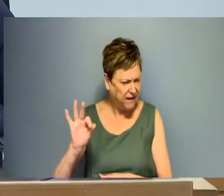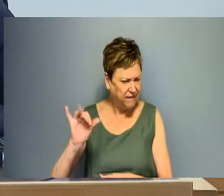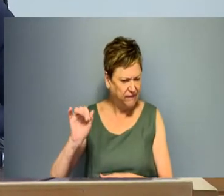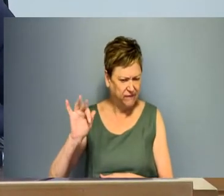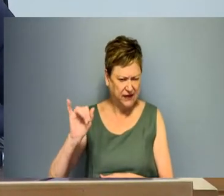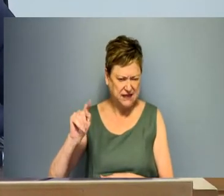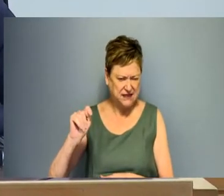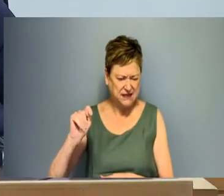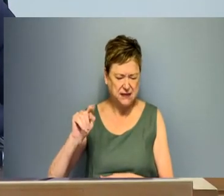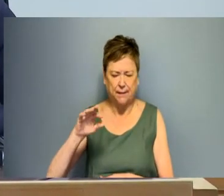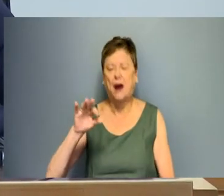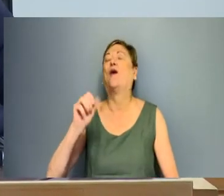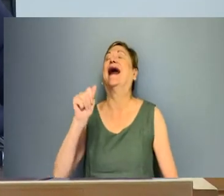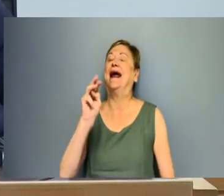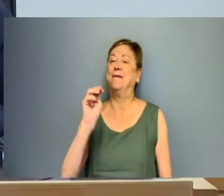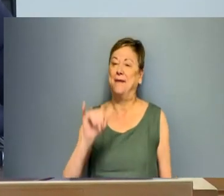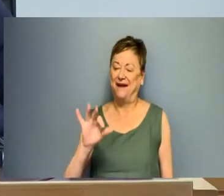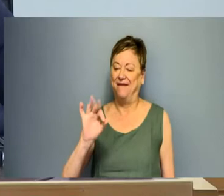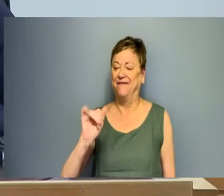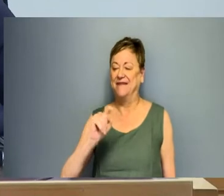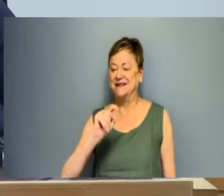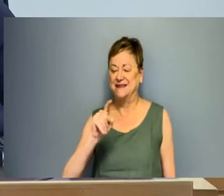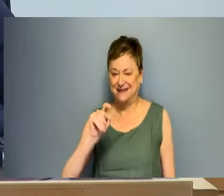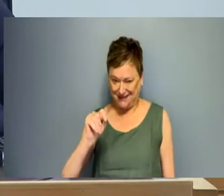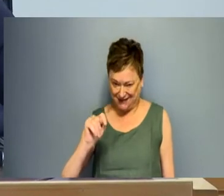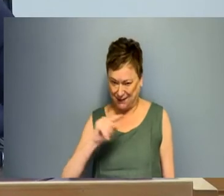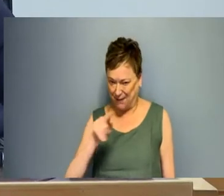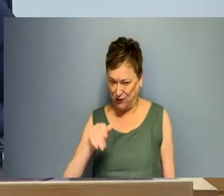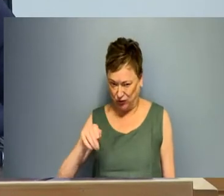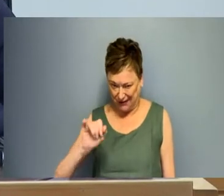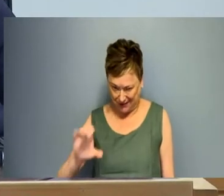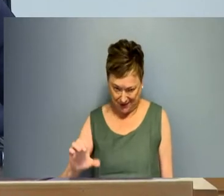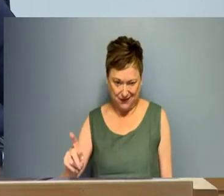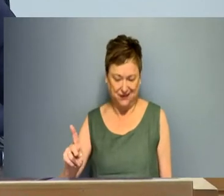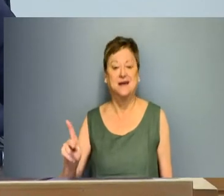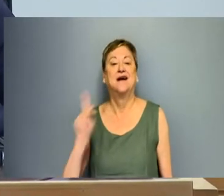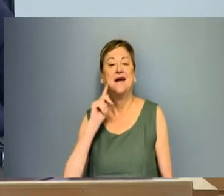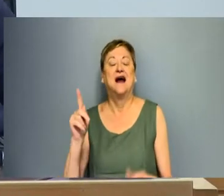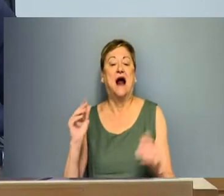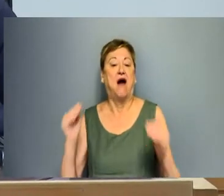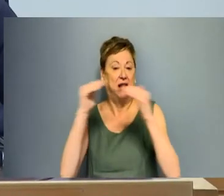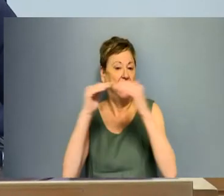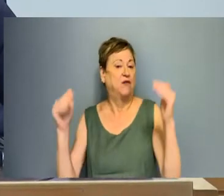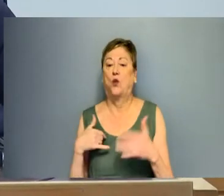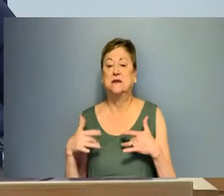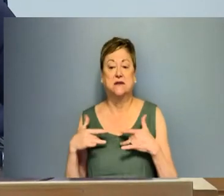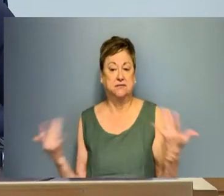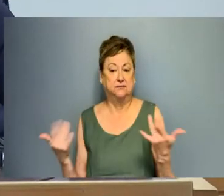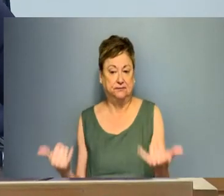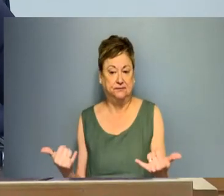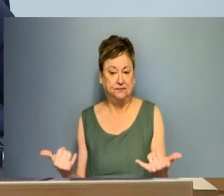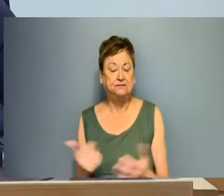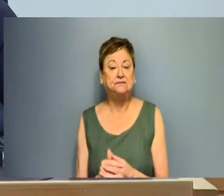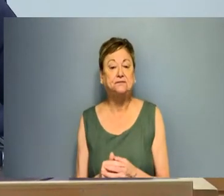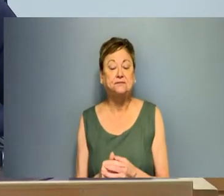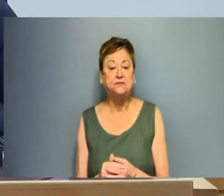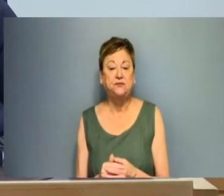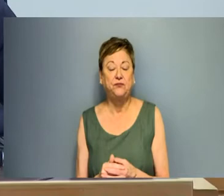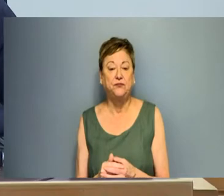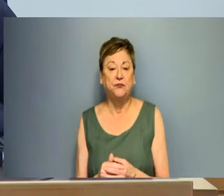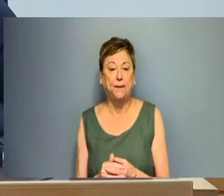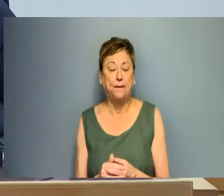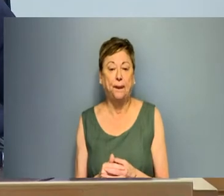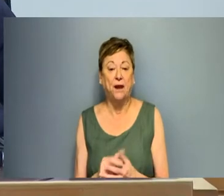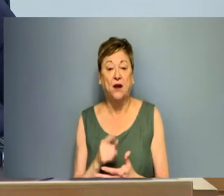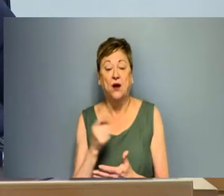Harrisburg yesterday for argument one of those matters. So just at a high level, what's going on right now is one of